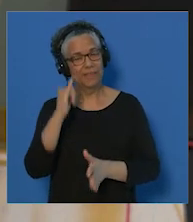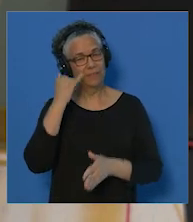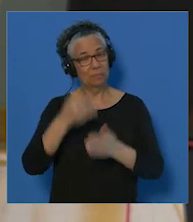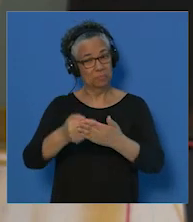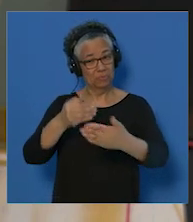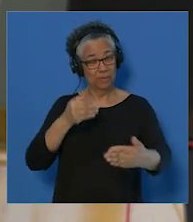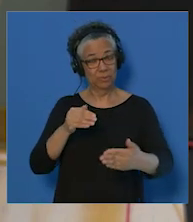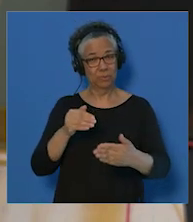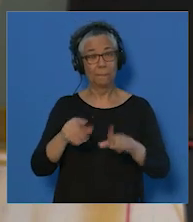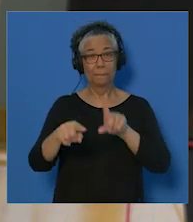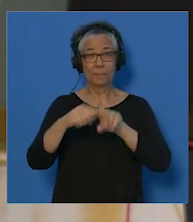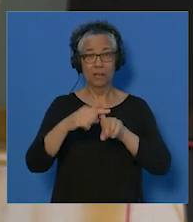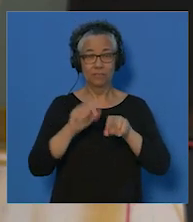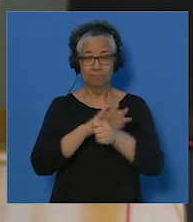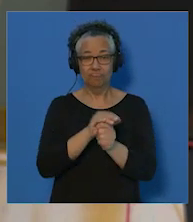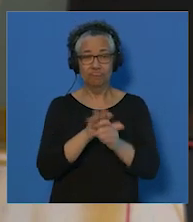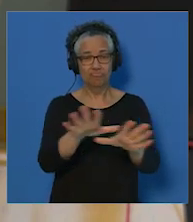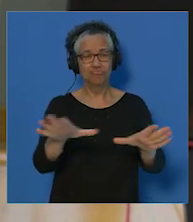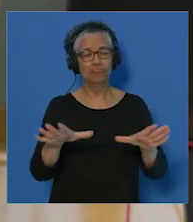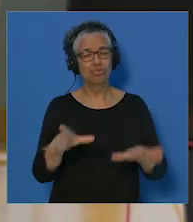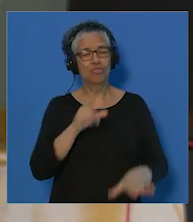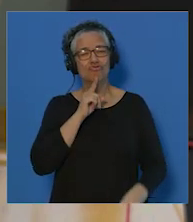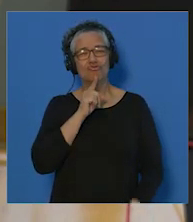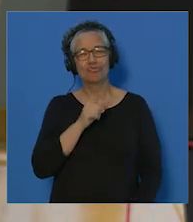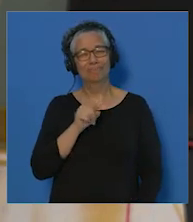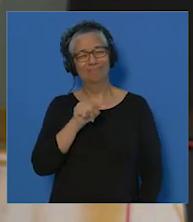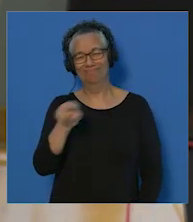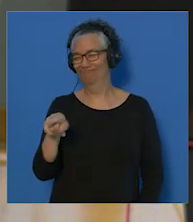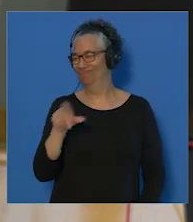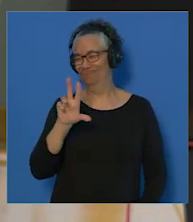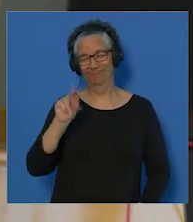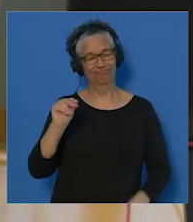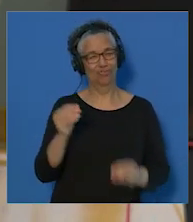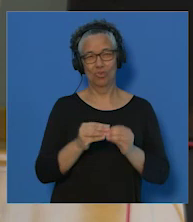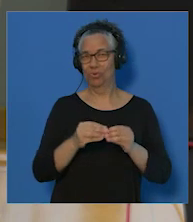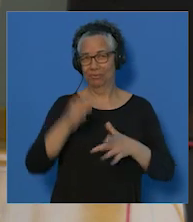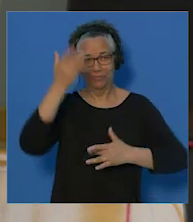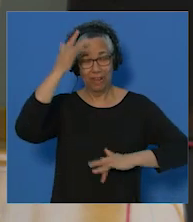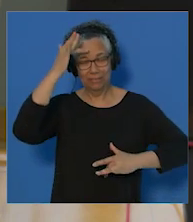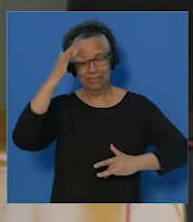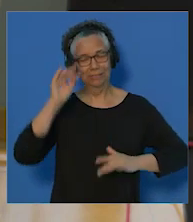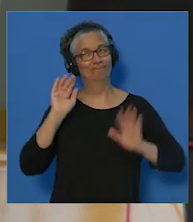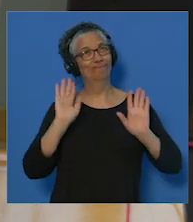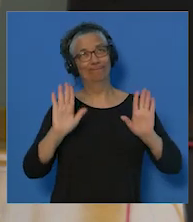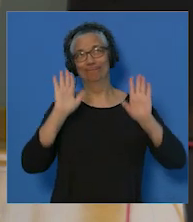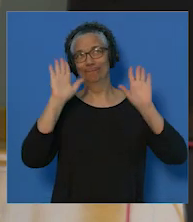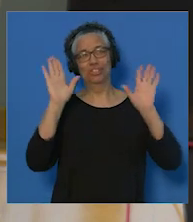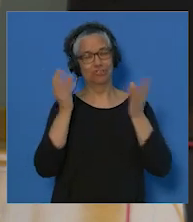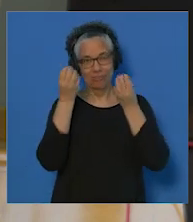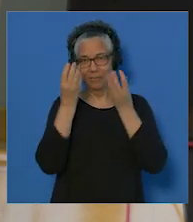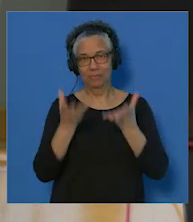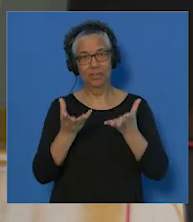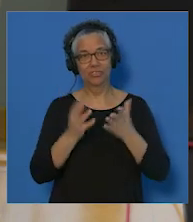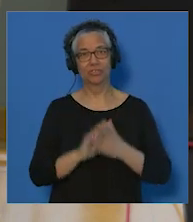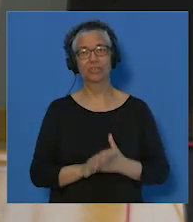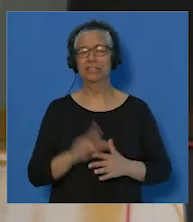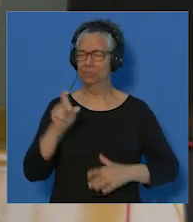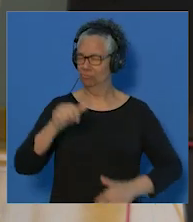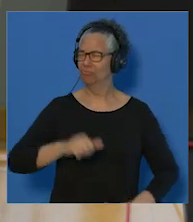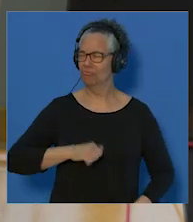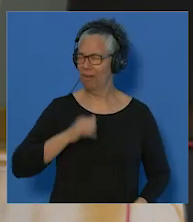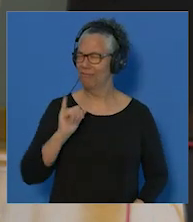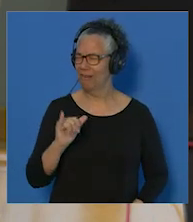to ensure that they no longer are carrying the virus. And this is great news that we should all be proud of. I'm sure many of